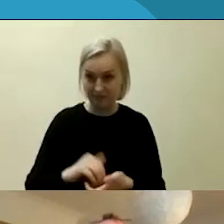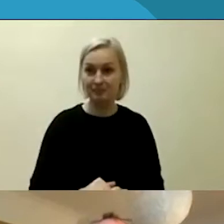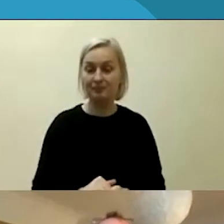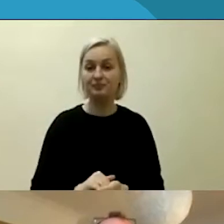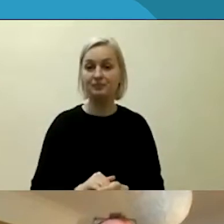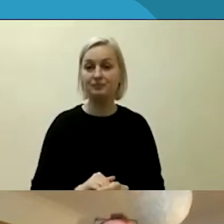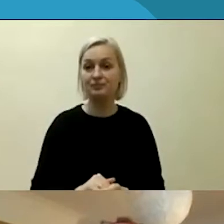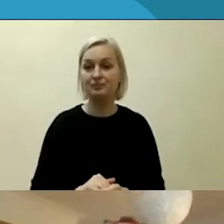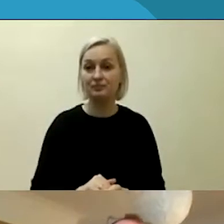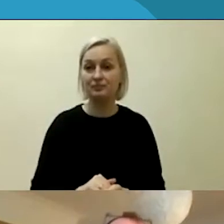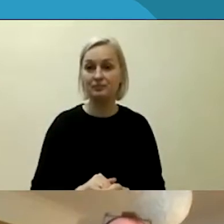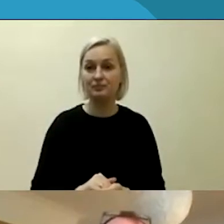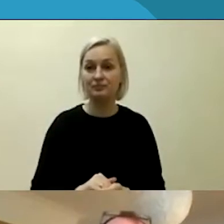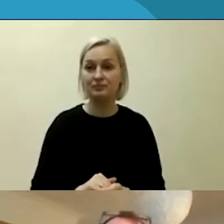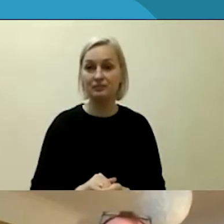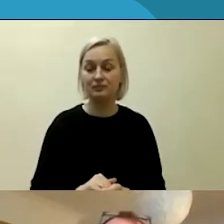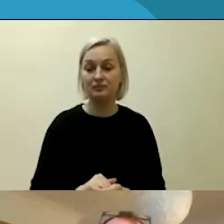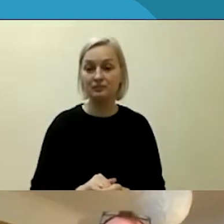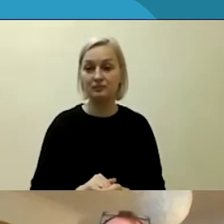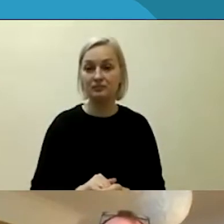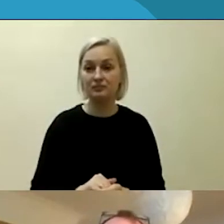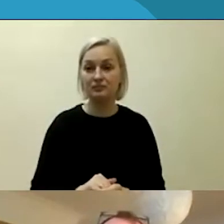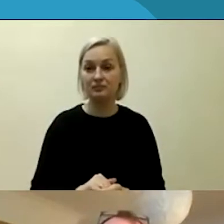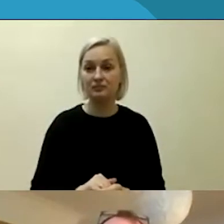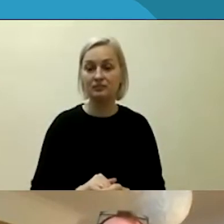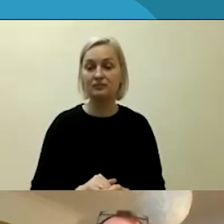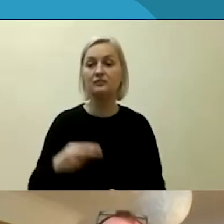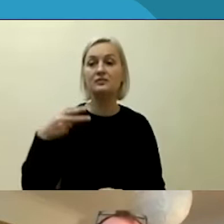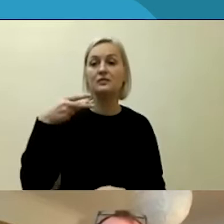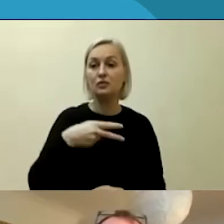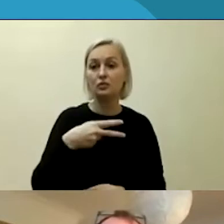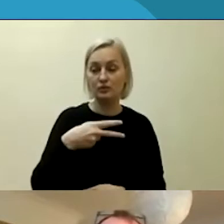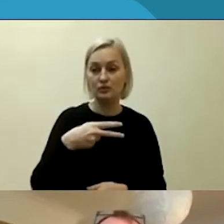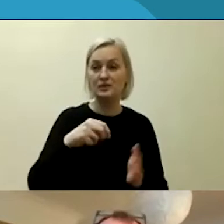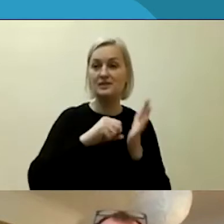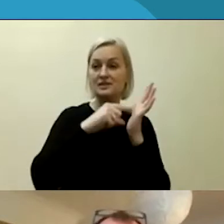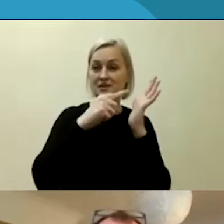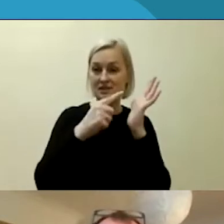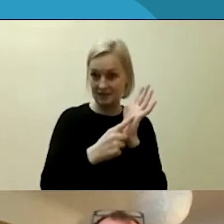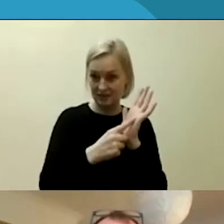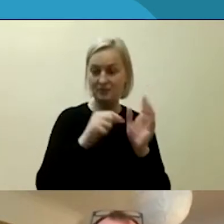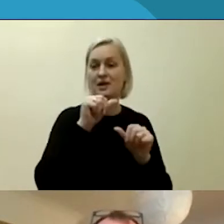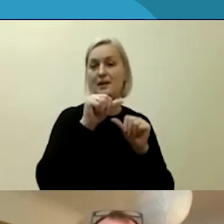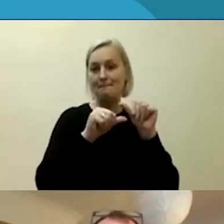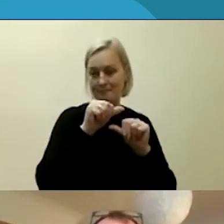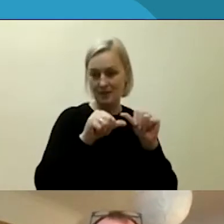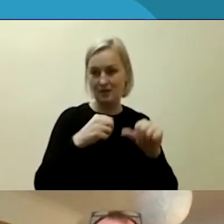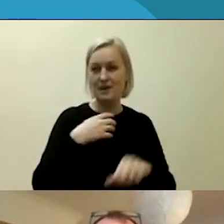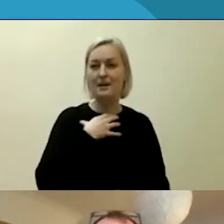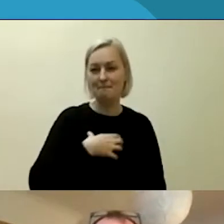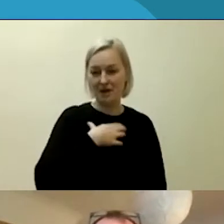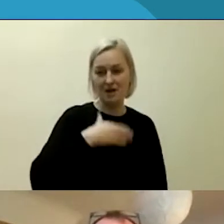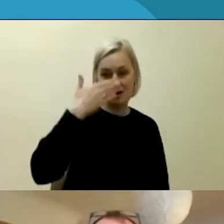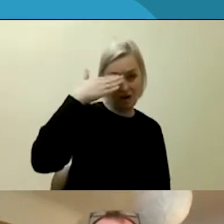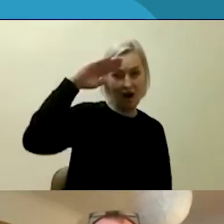in 2017 decided that police figures were not reliable enough to publish. And so